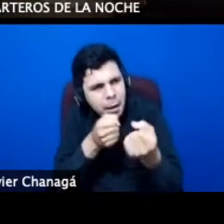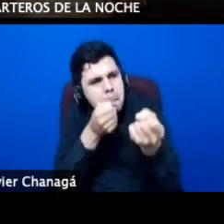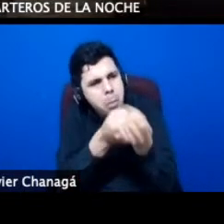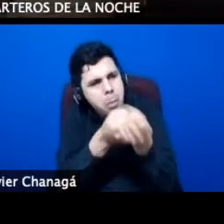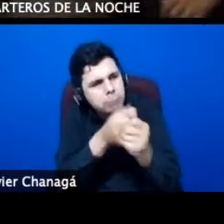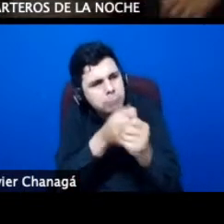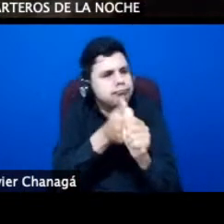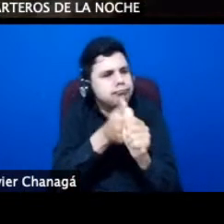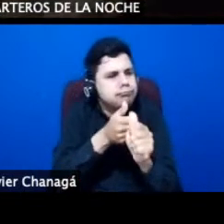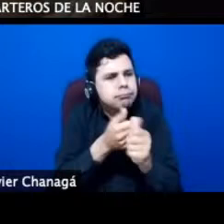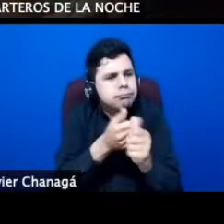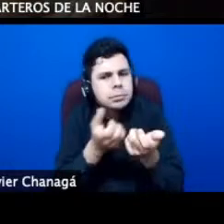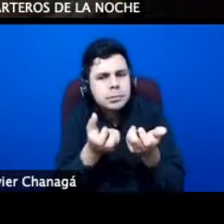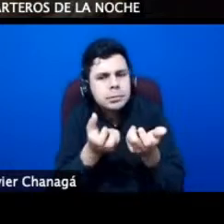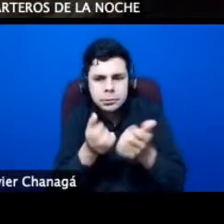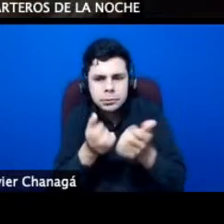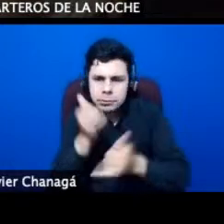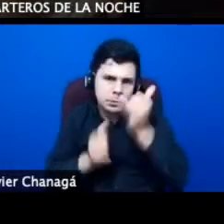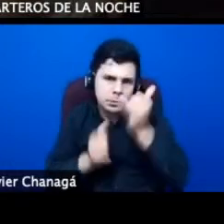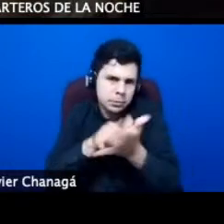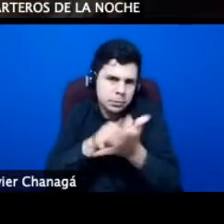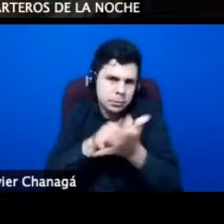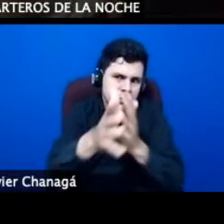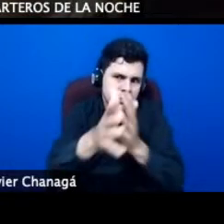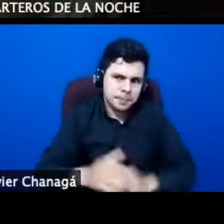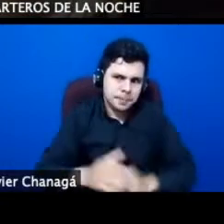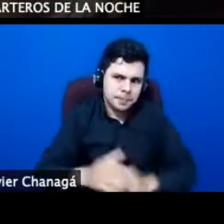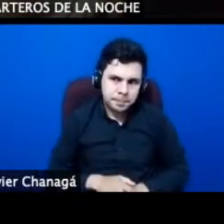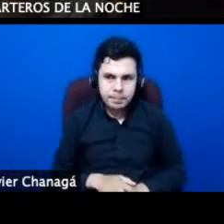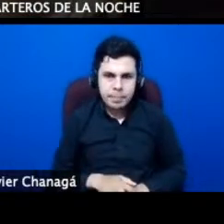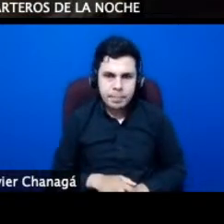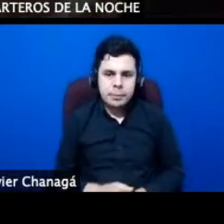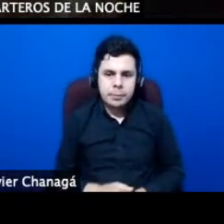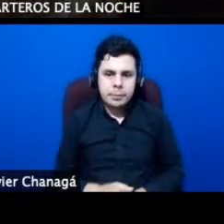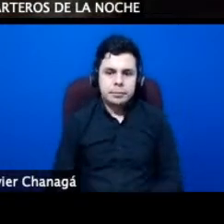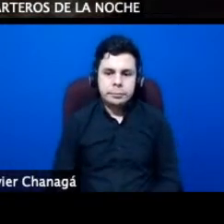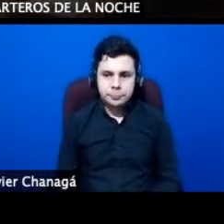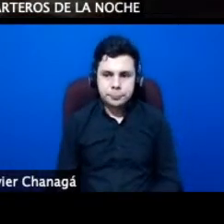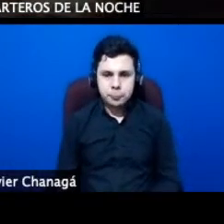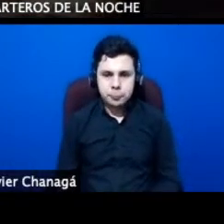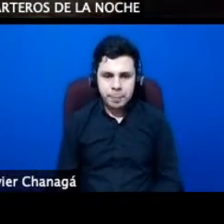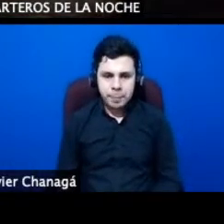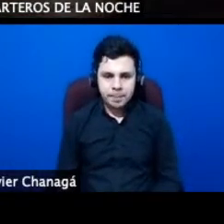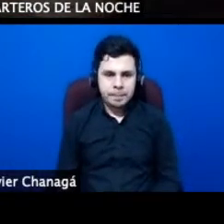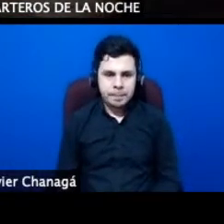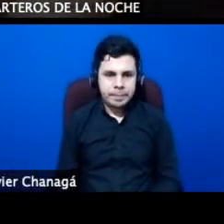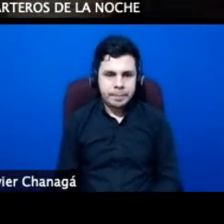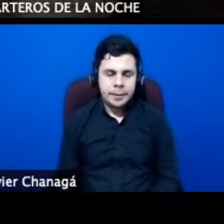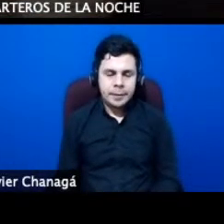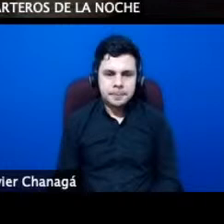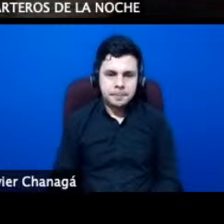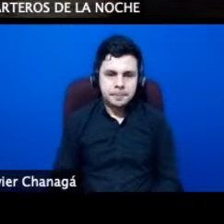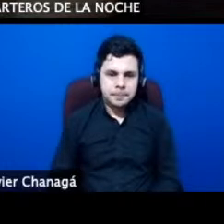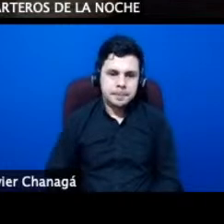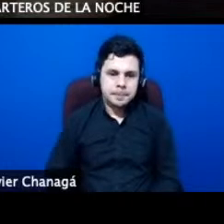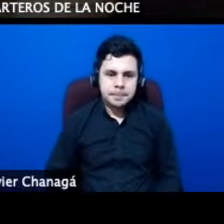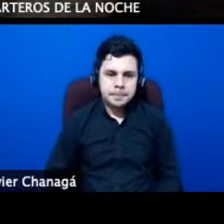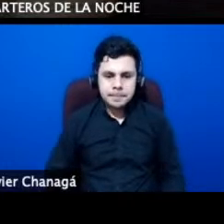allí. And to end, before Alex showed me the one, although he's doing it right